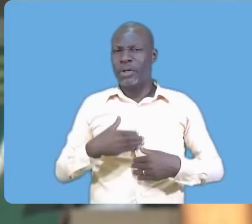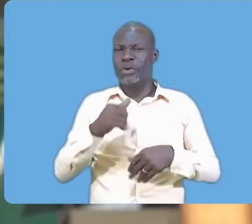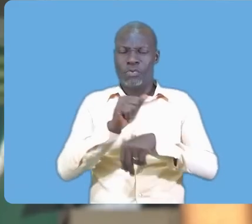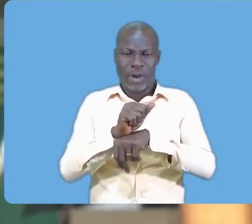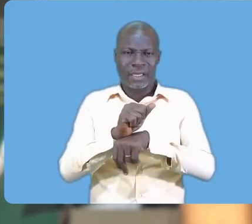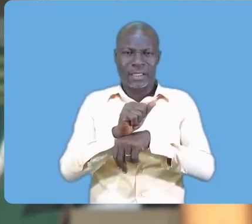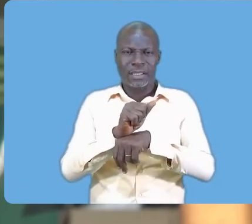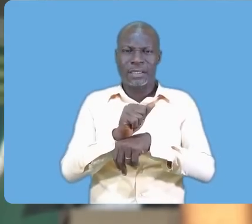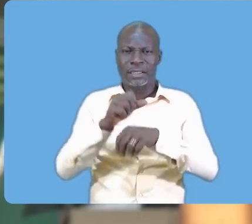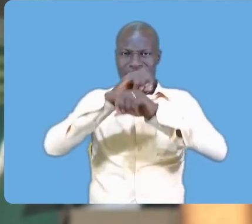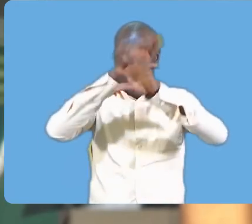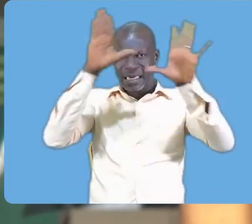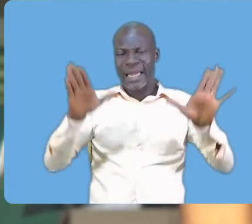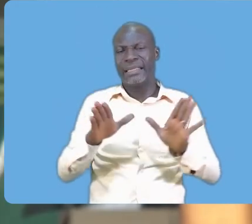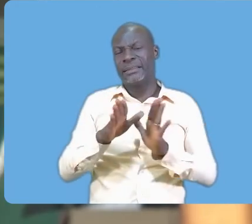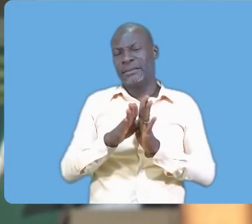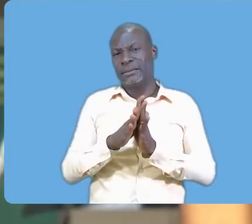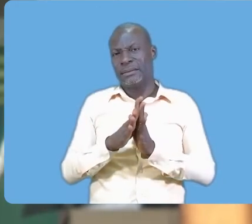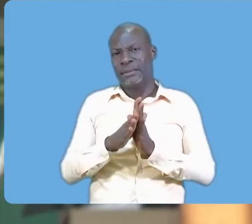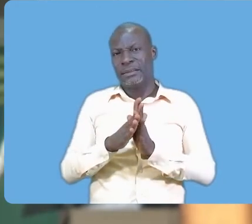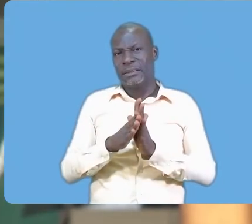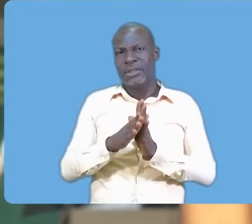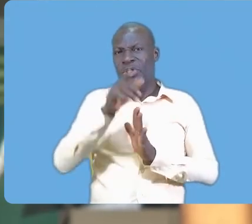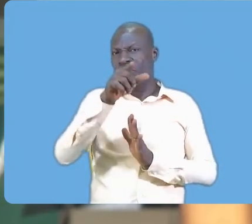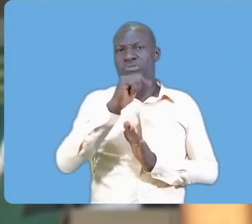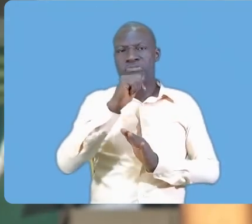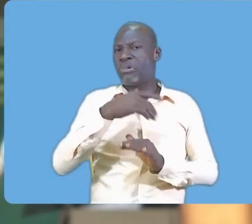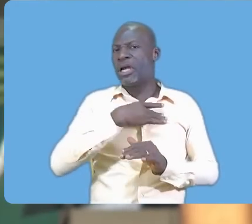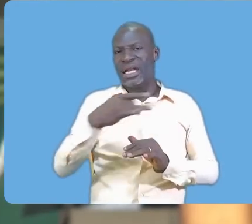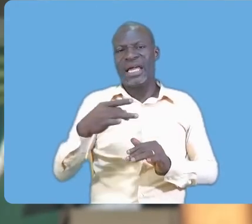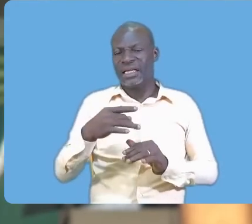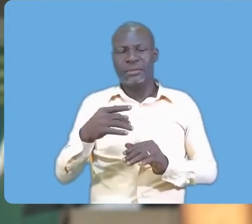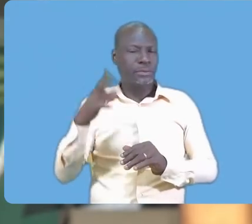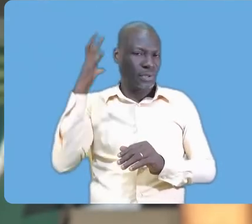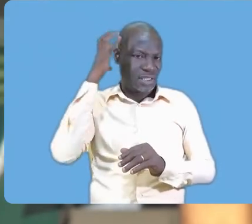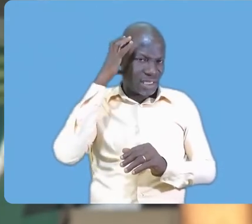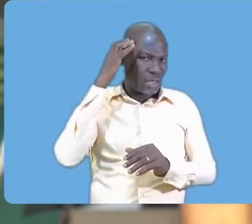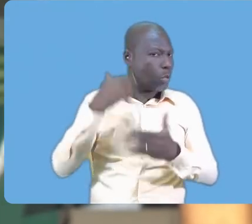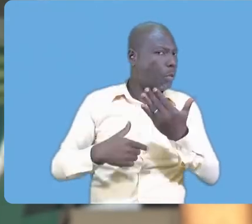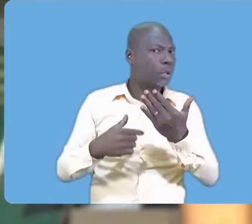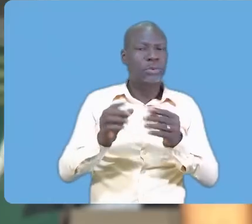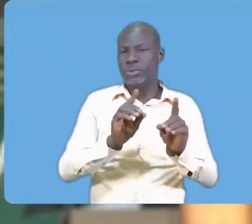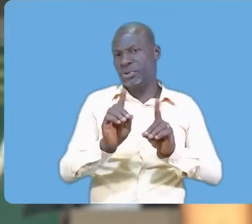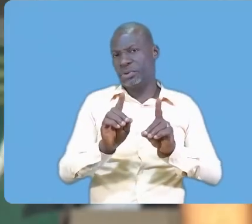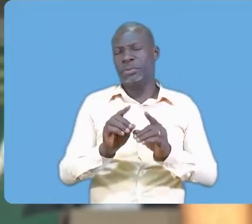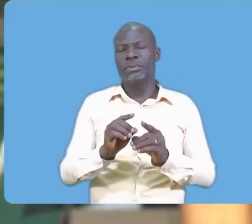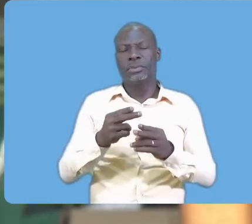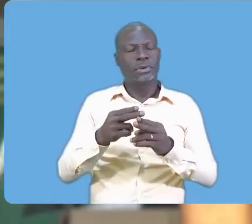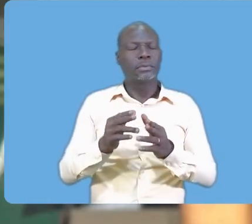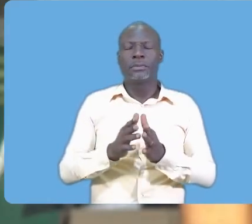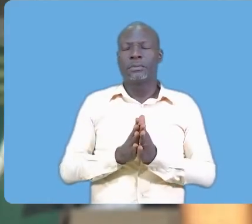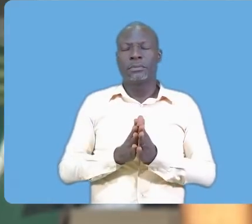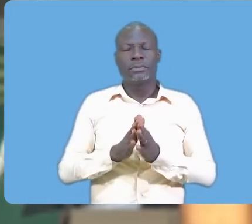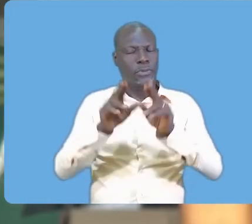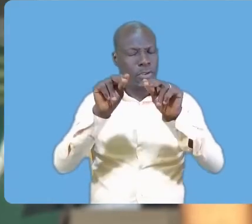no wo na abofu wo mpɛ se ebebɔ saa ade no wo ye ewo esum no a eye bɔne no